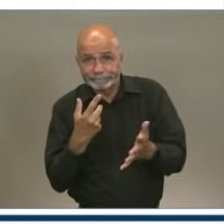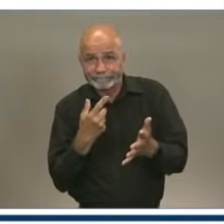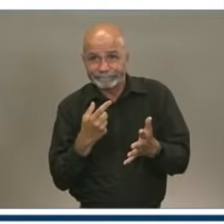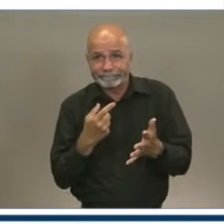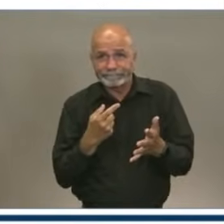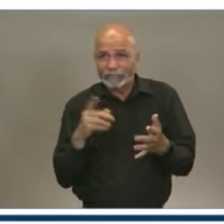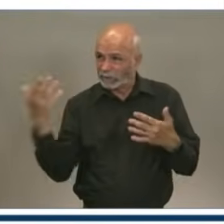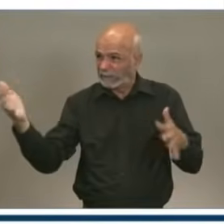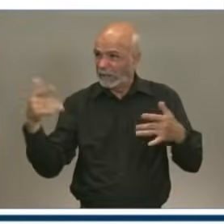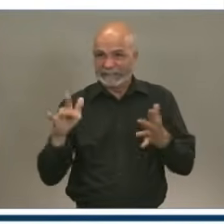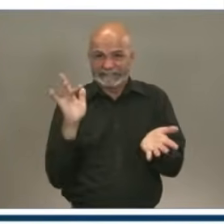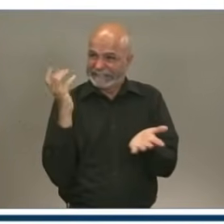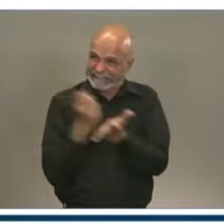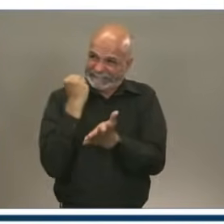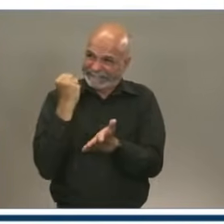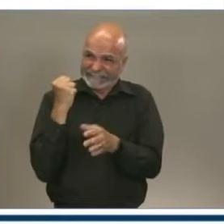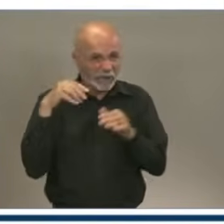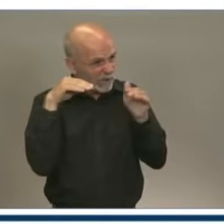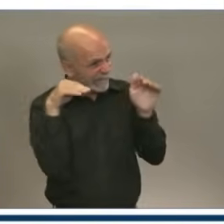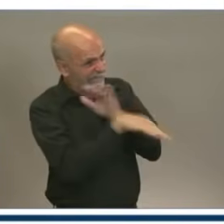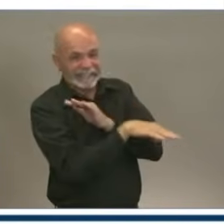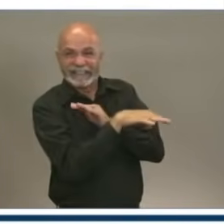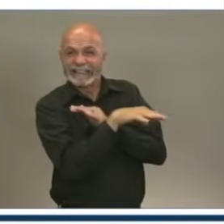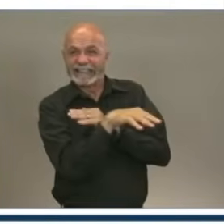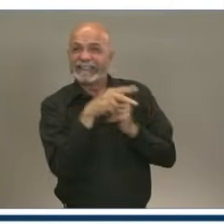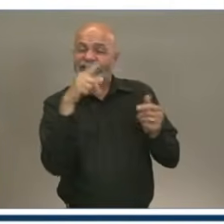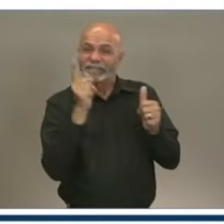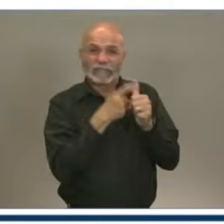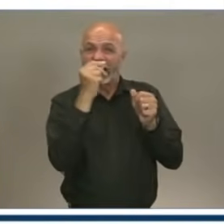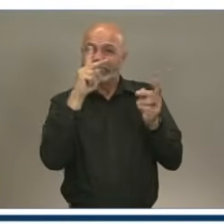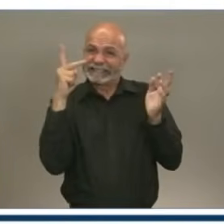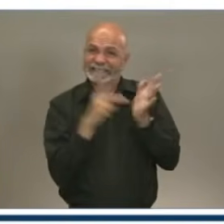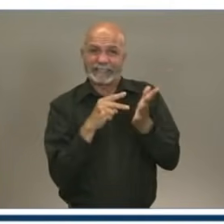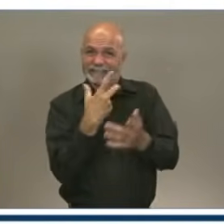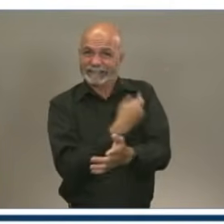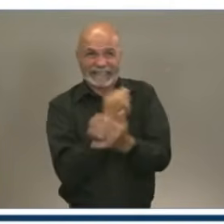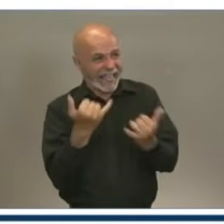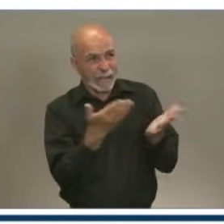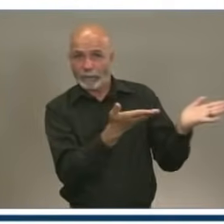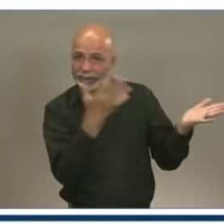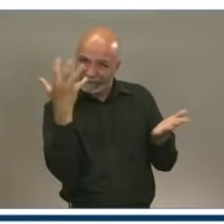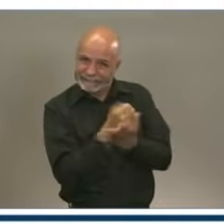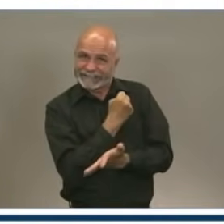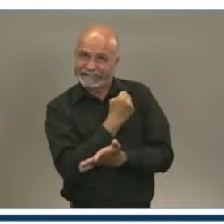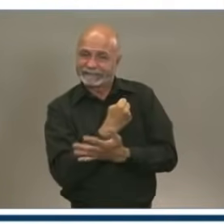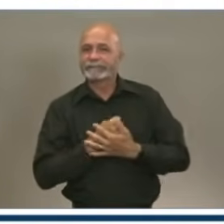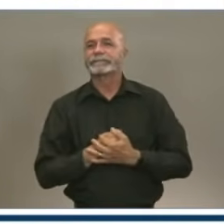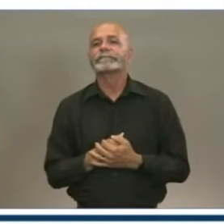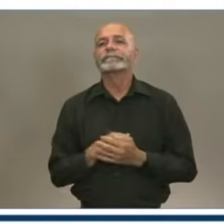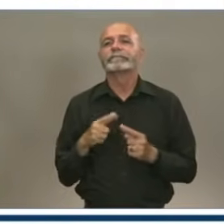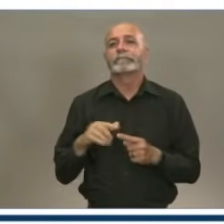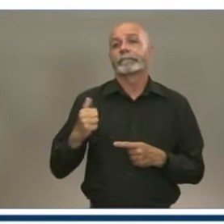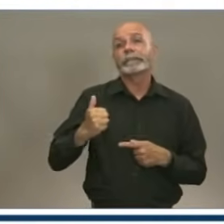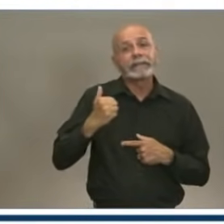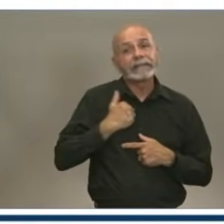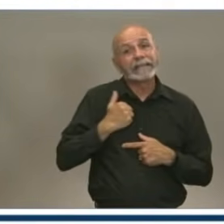to come in and get your first dose and then your second dose. Moving on, we'll go to the Canadian Press. Michael Tutton. Are you there,